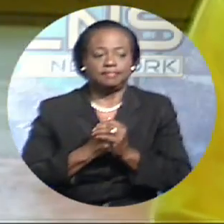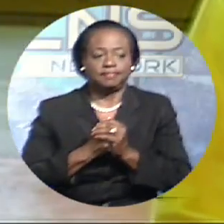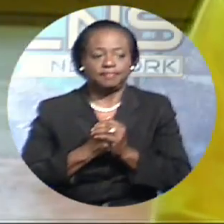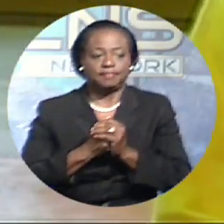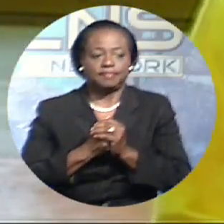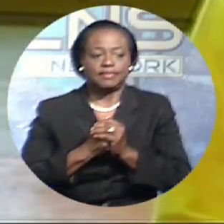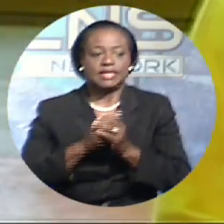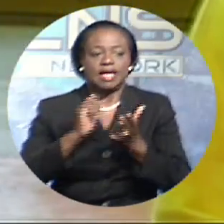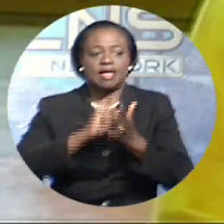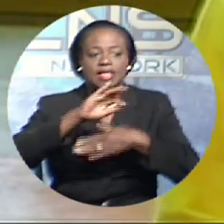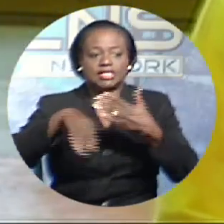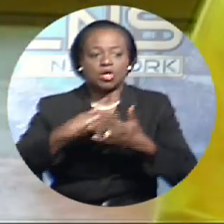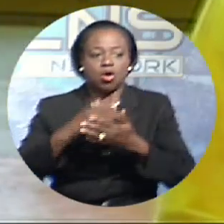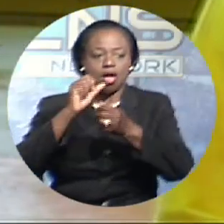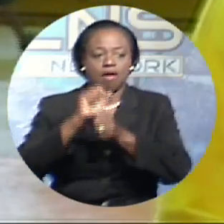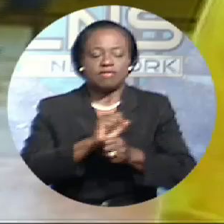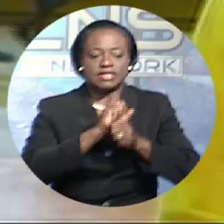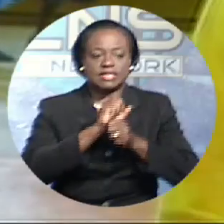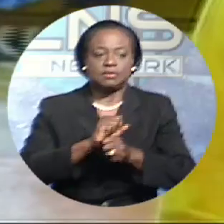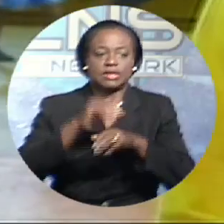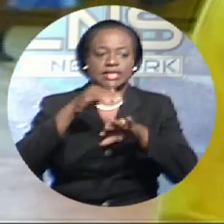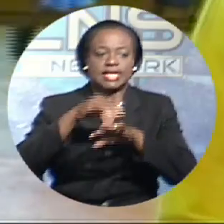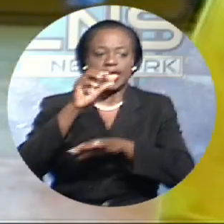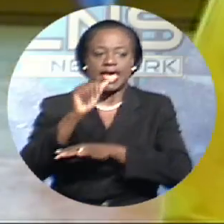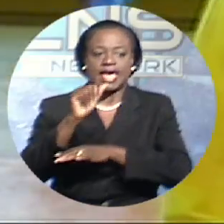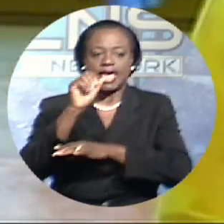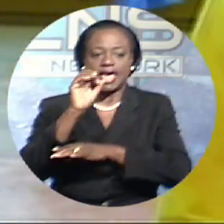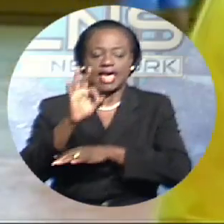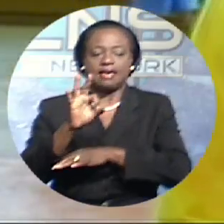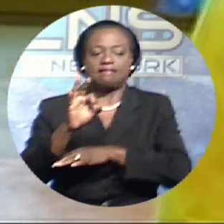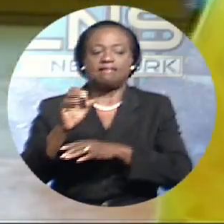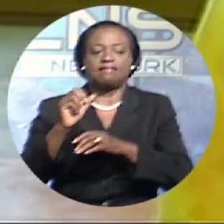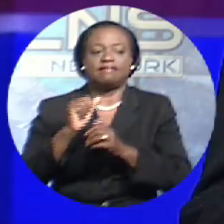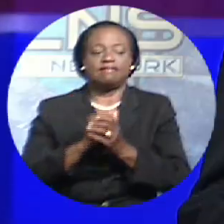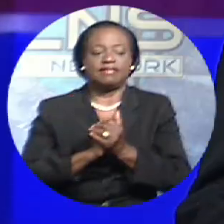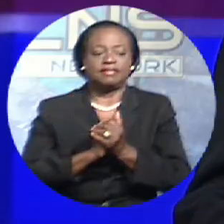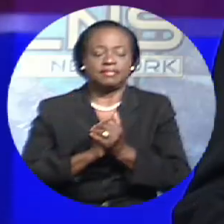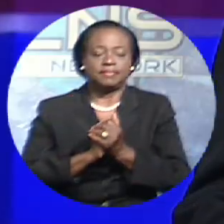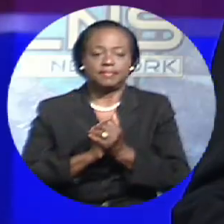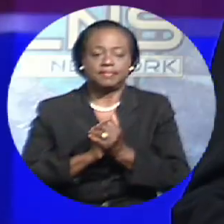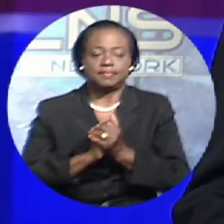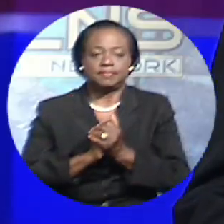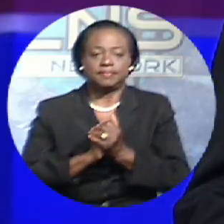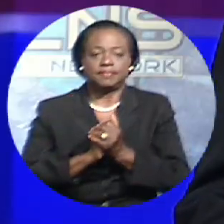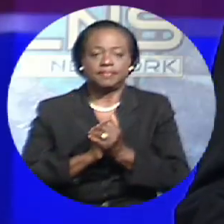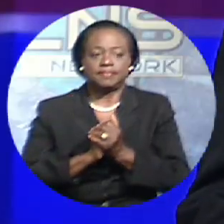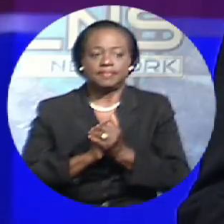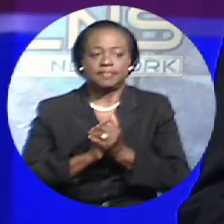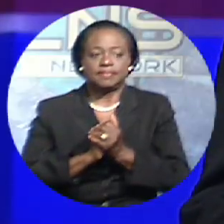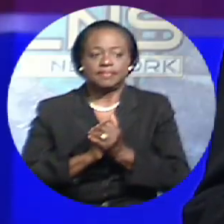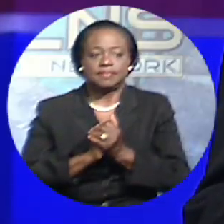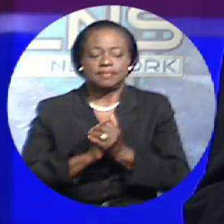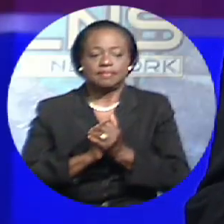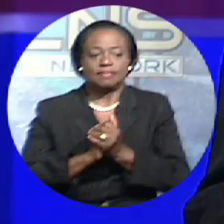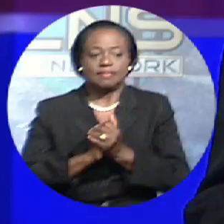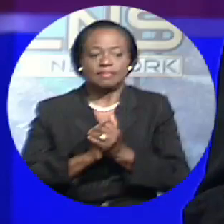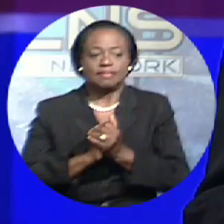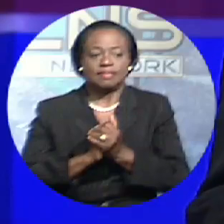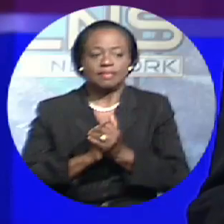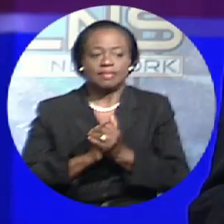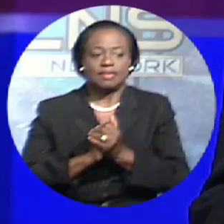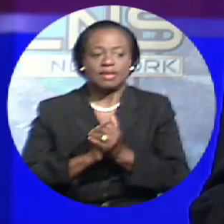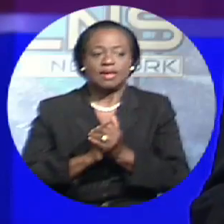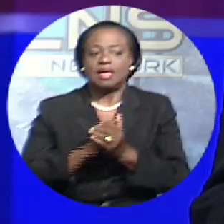o'clock. That's it for sports here at the AF Adderley Gym. Is back to you there in the studio, Johnny. All right, thanks a lot. Now, like you just heard, the Hugh Campbell Classic, not